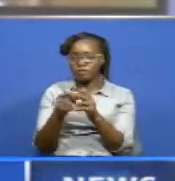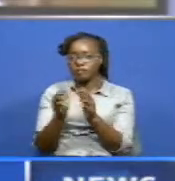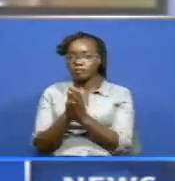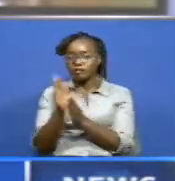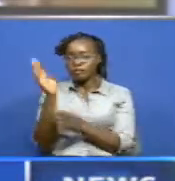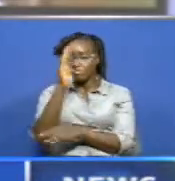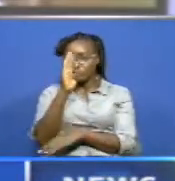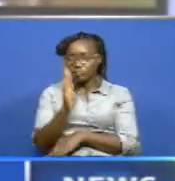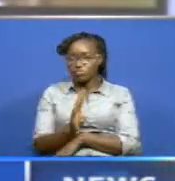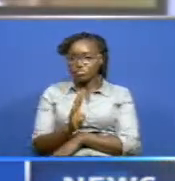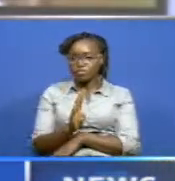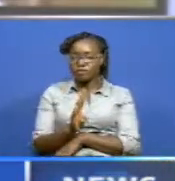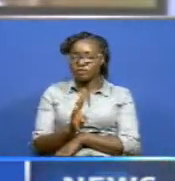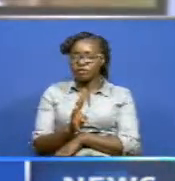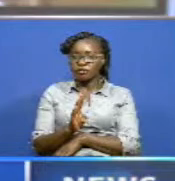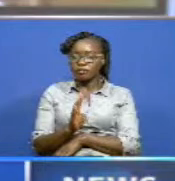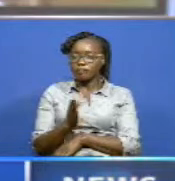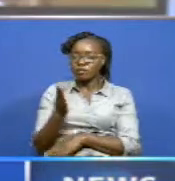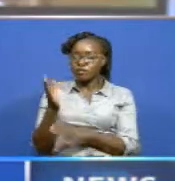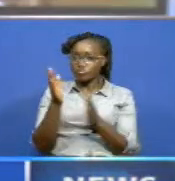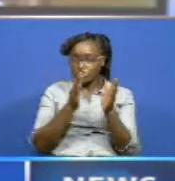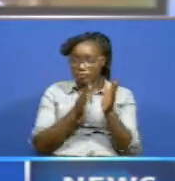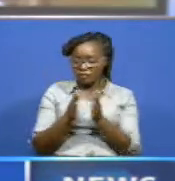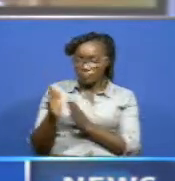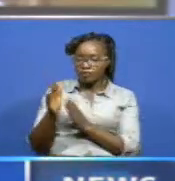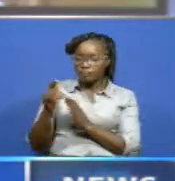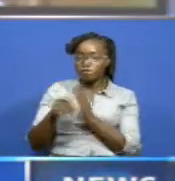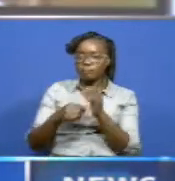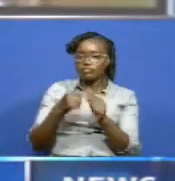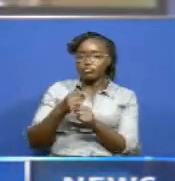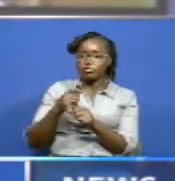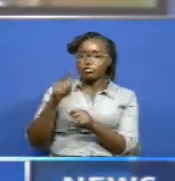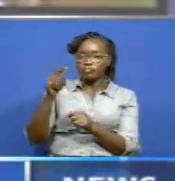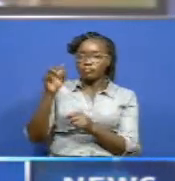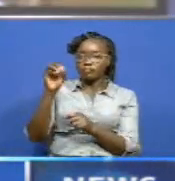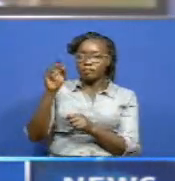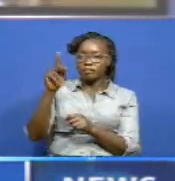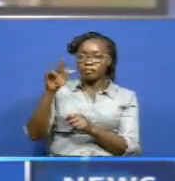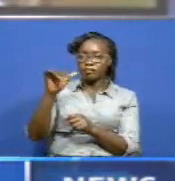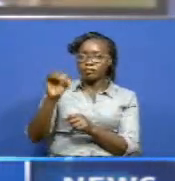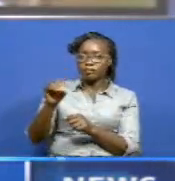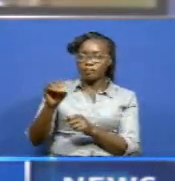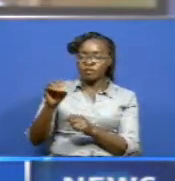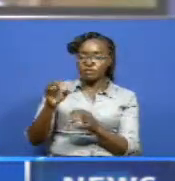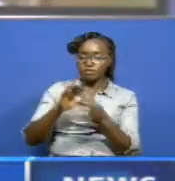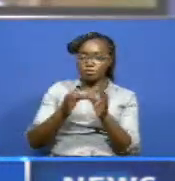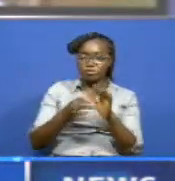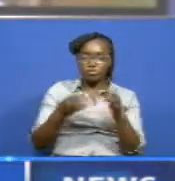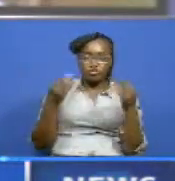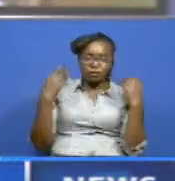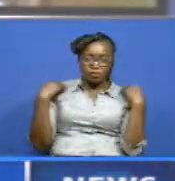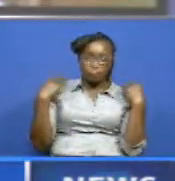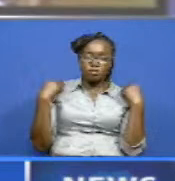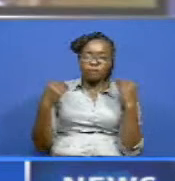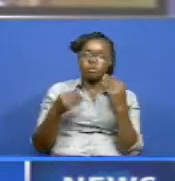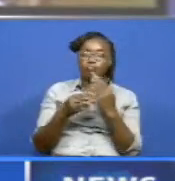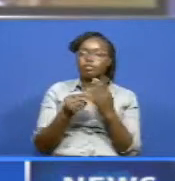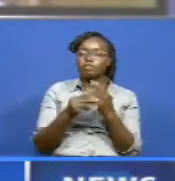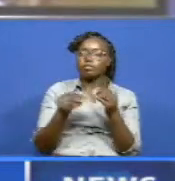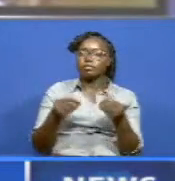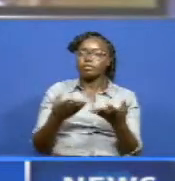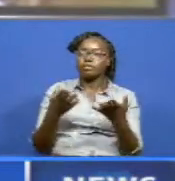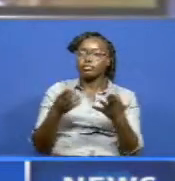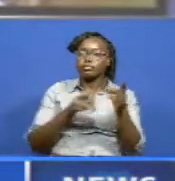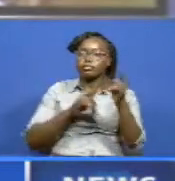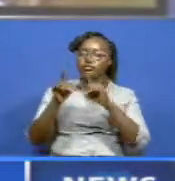in Brazil. This is in preparation for this year's Tokyo Olympic Games. The players who have been named in the traveling squad